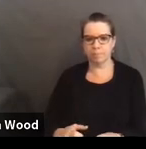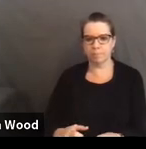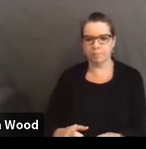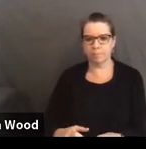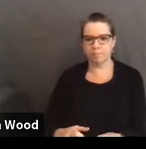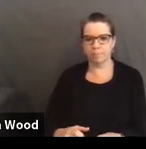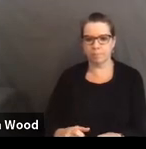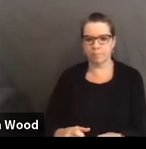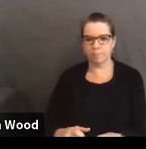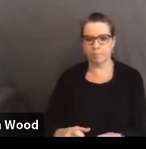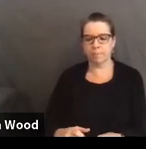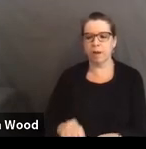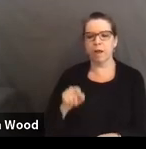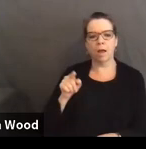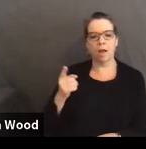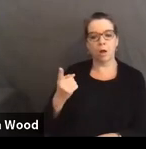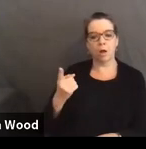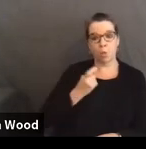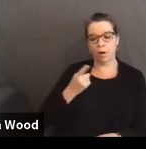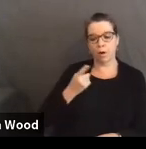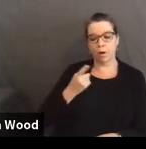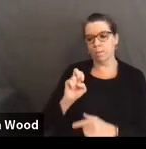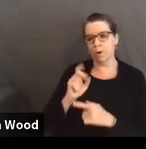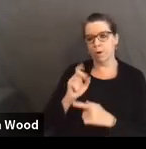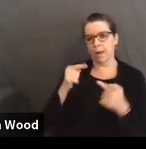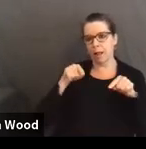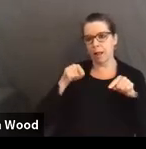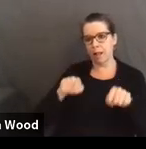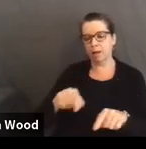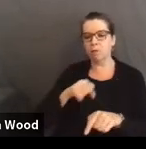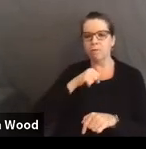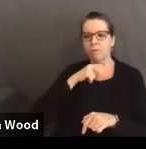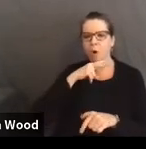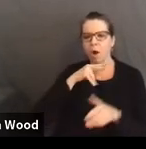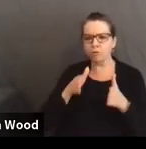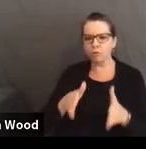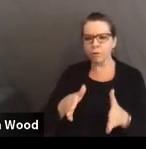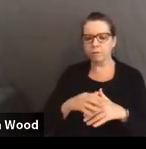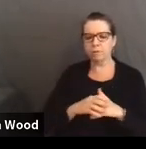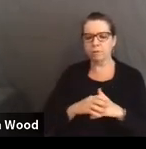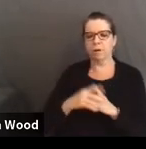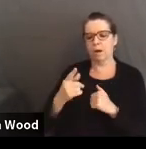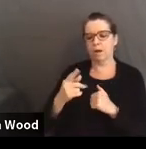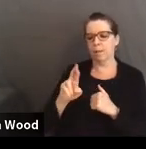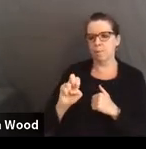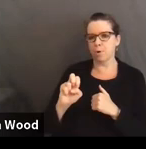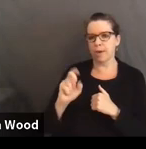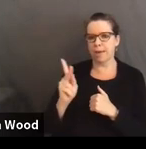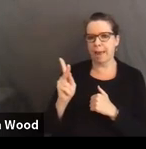There's a question, is pre-K aligned with Frog Street? The pre-K curriculum